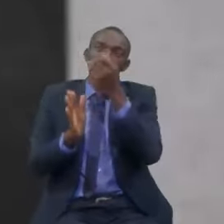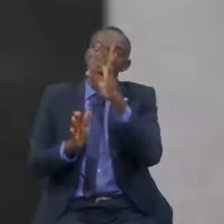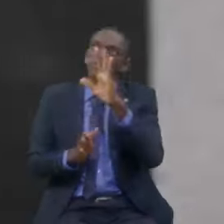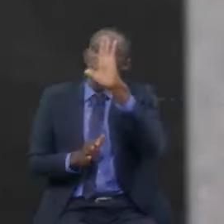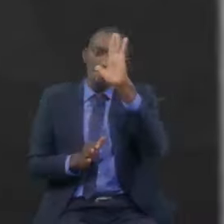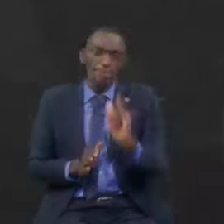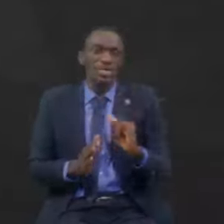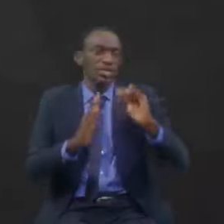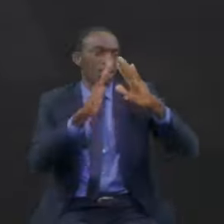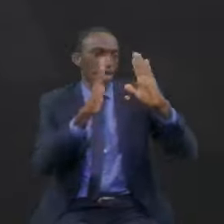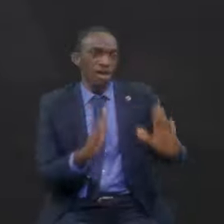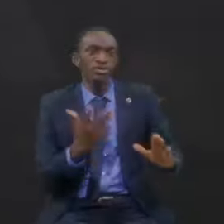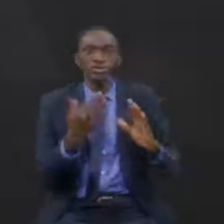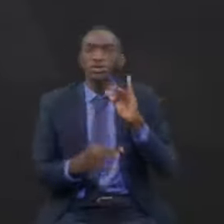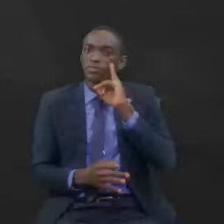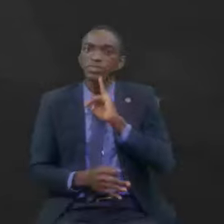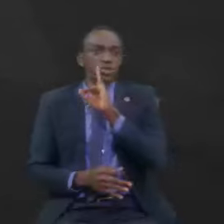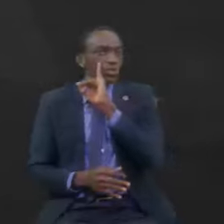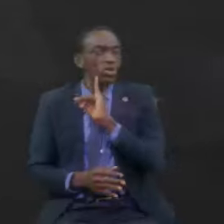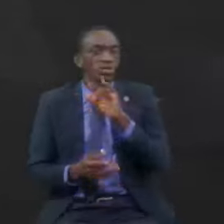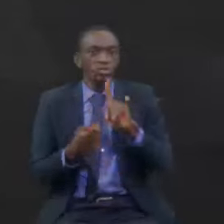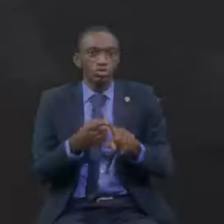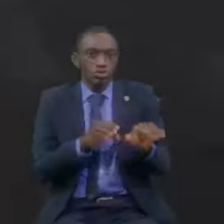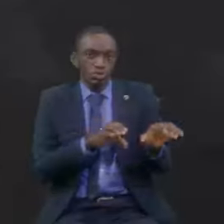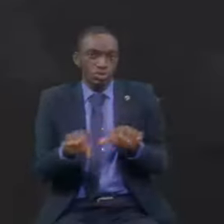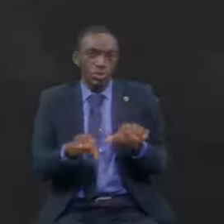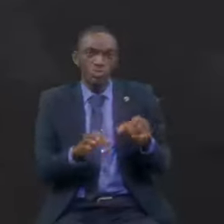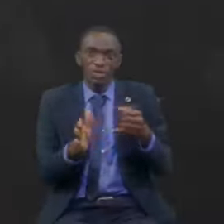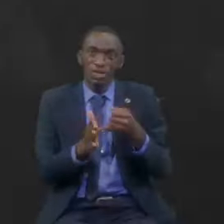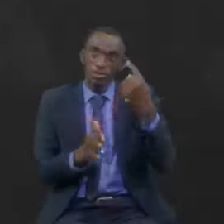Israel to do it for them.